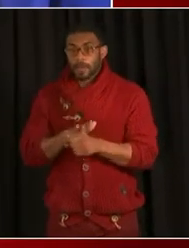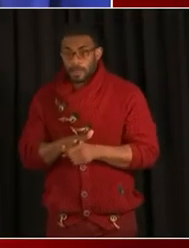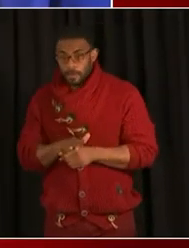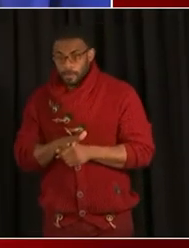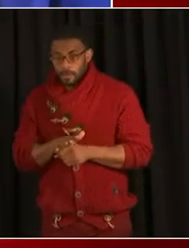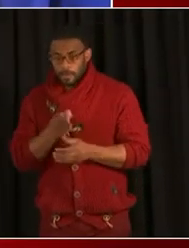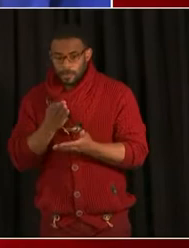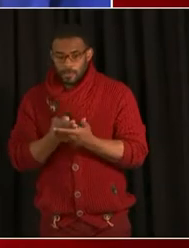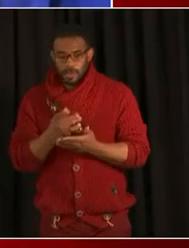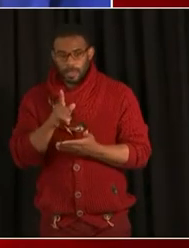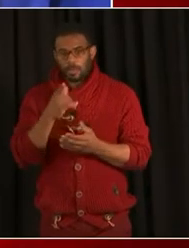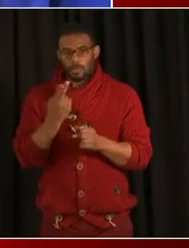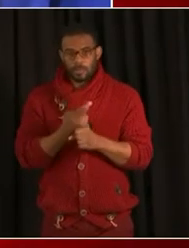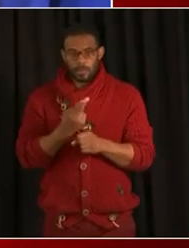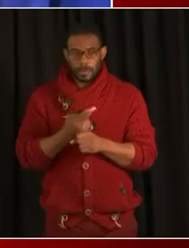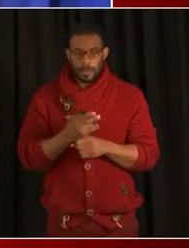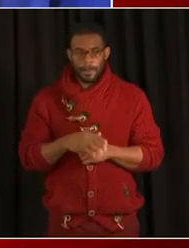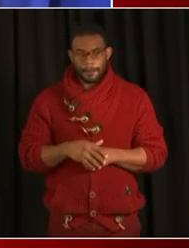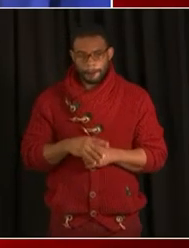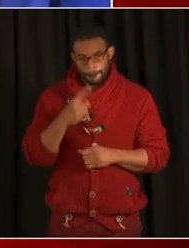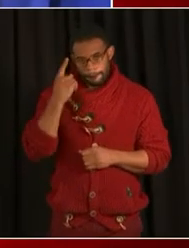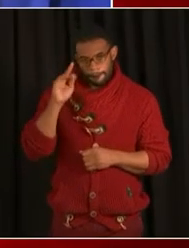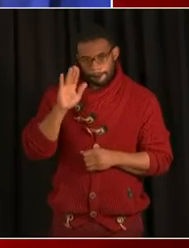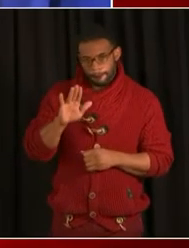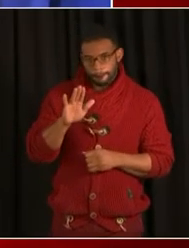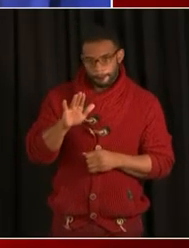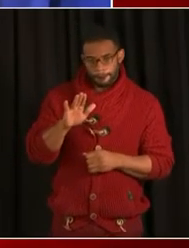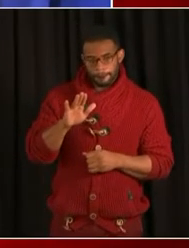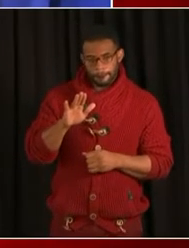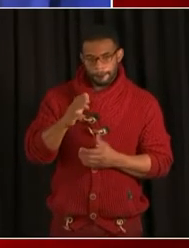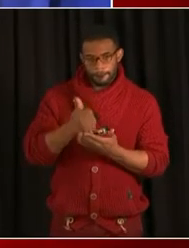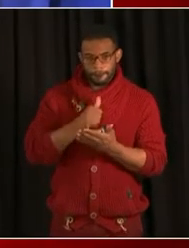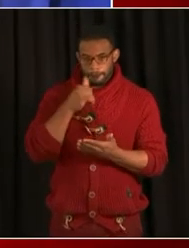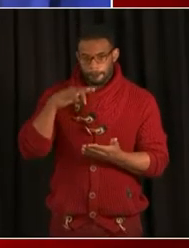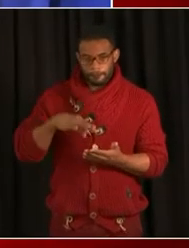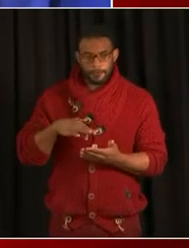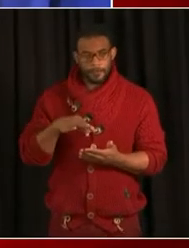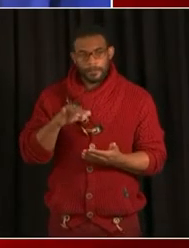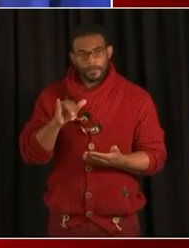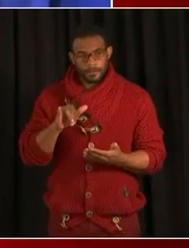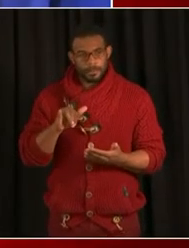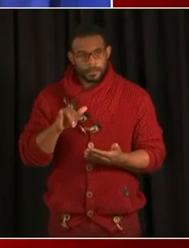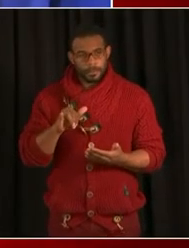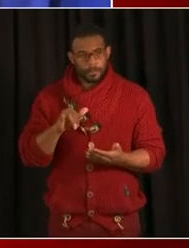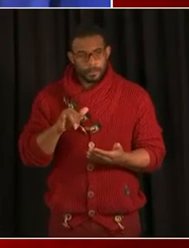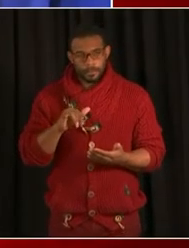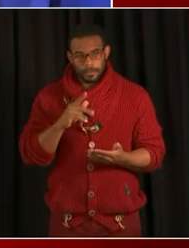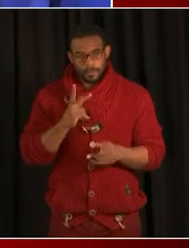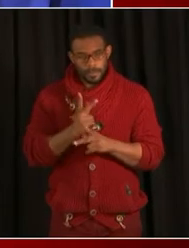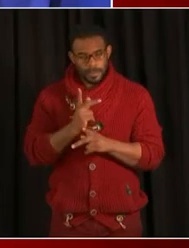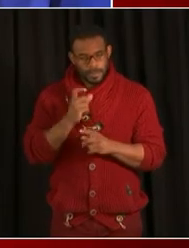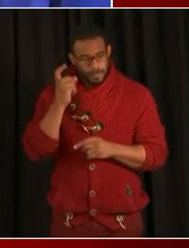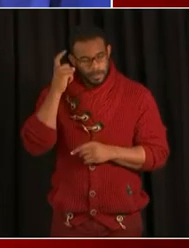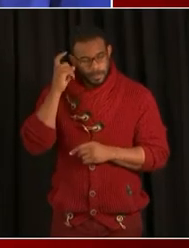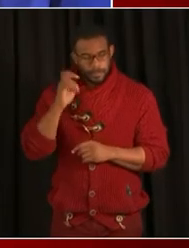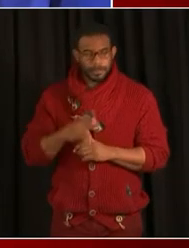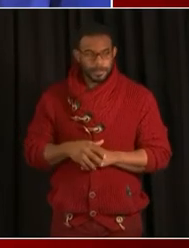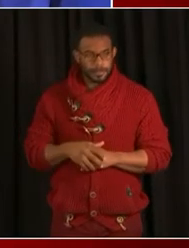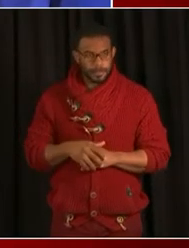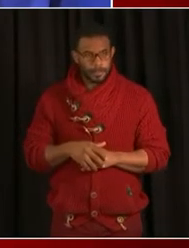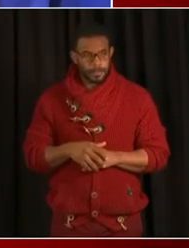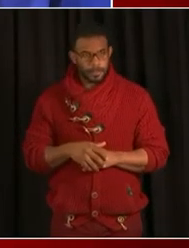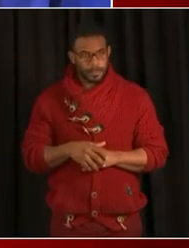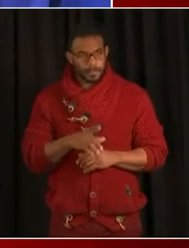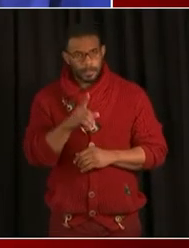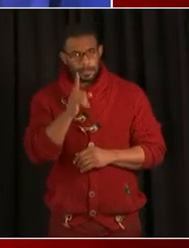committed funds that you use for your nonprofits. So that is taken into account.